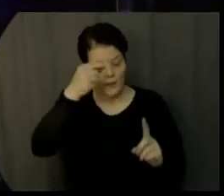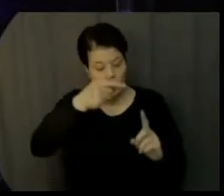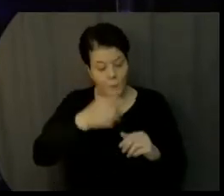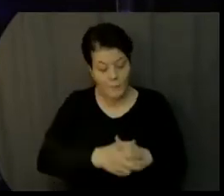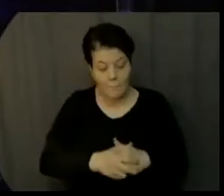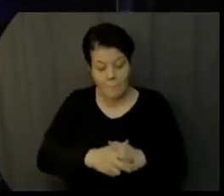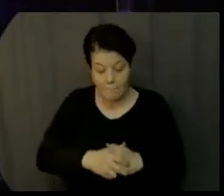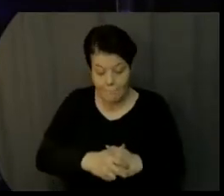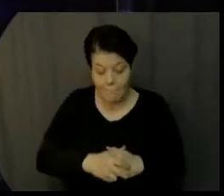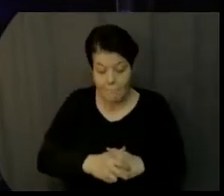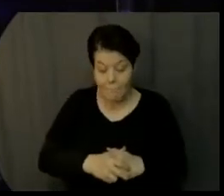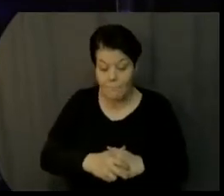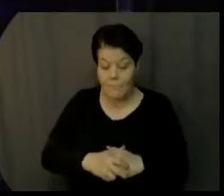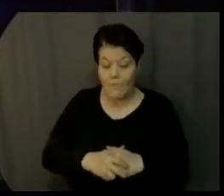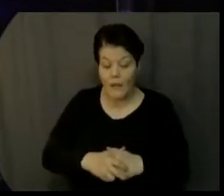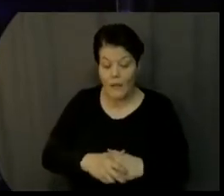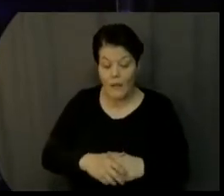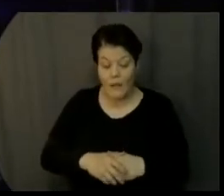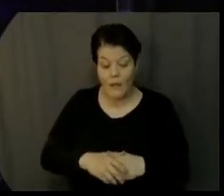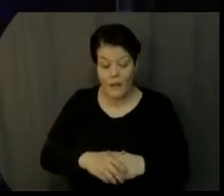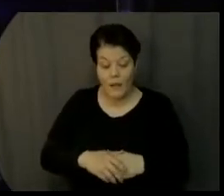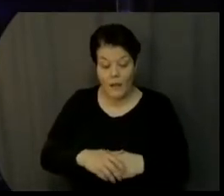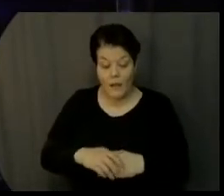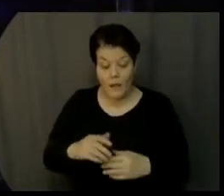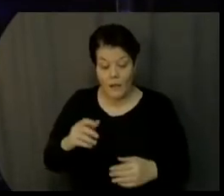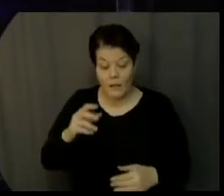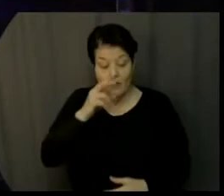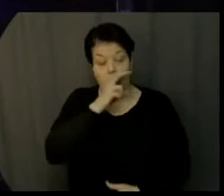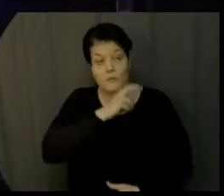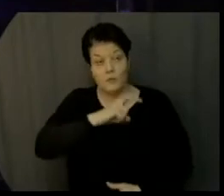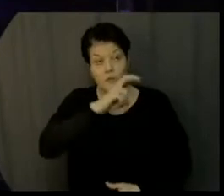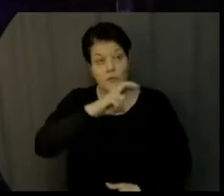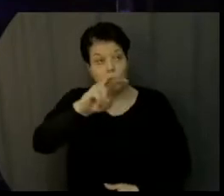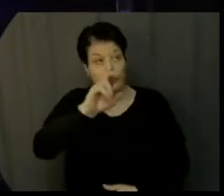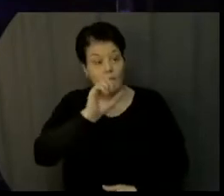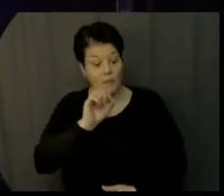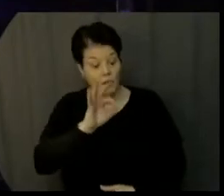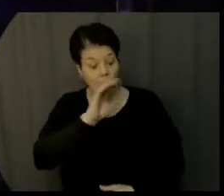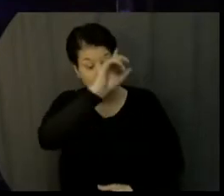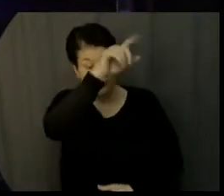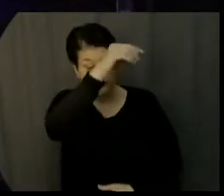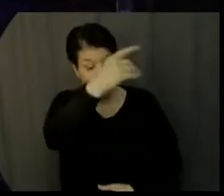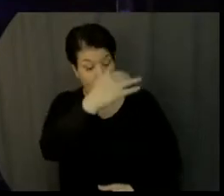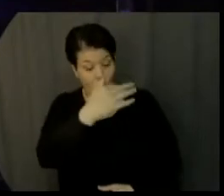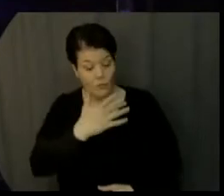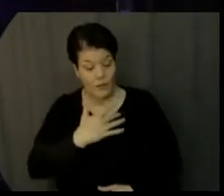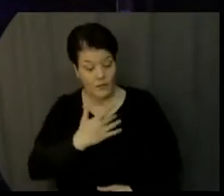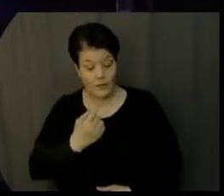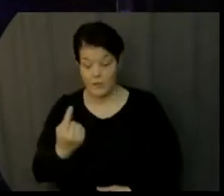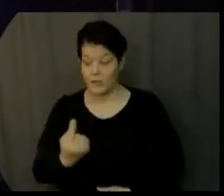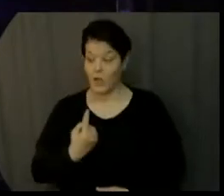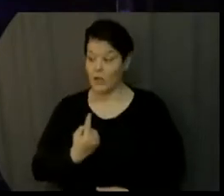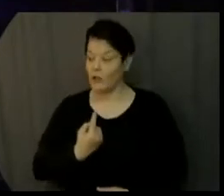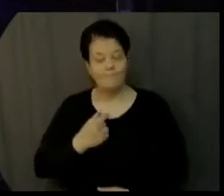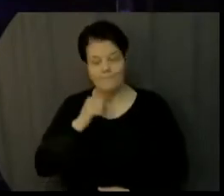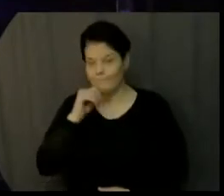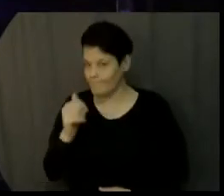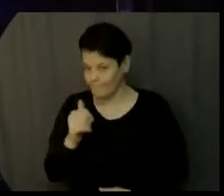journey of grace is not a walking alone. Christian life is never to be lived in